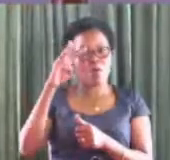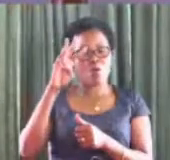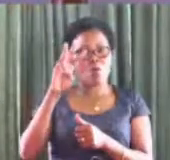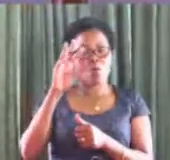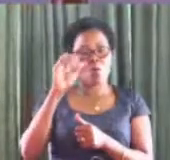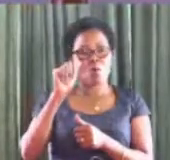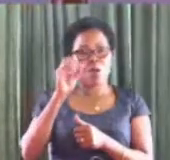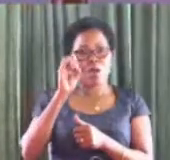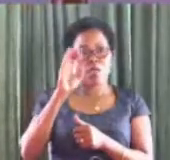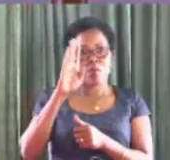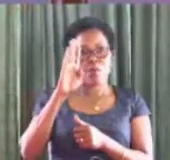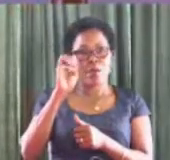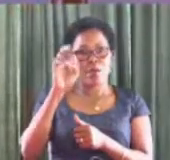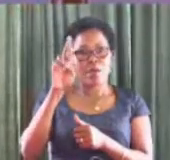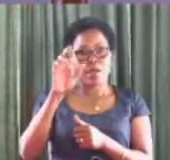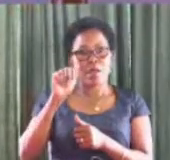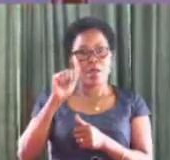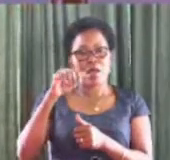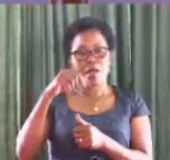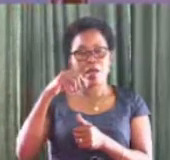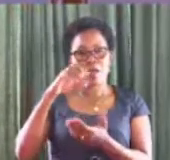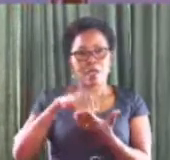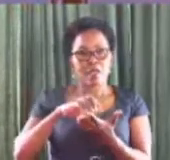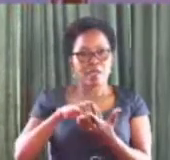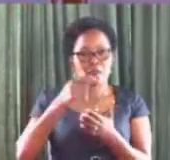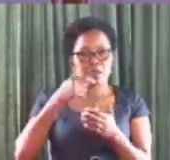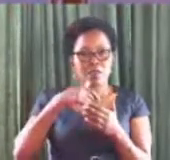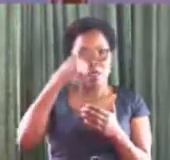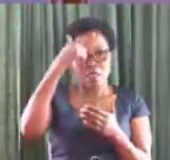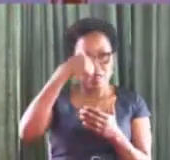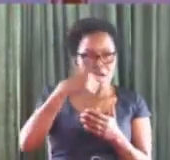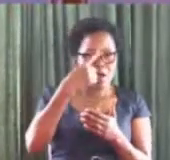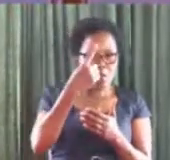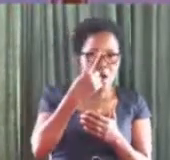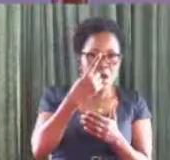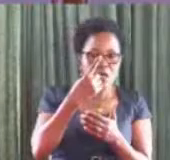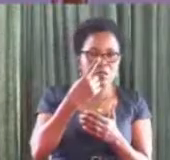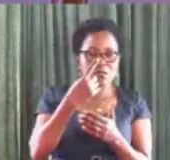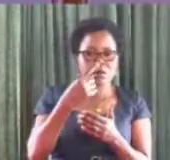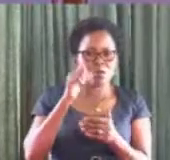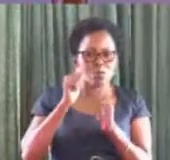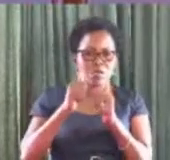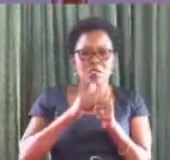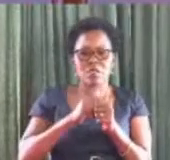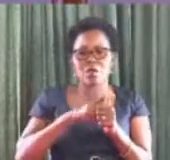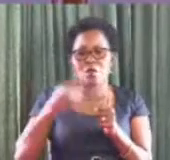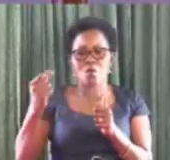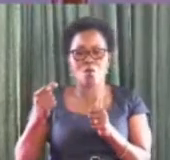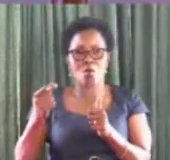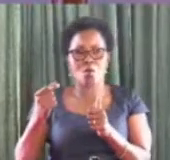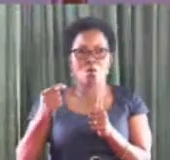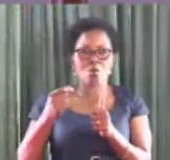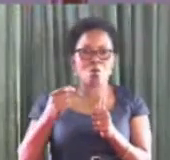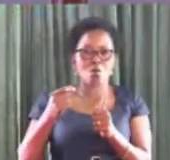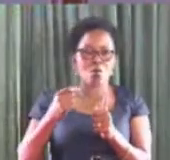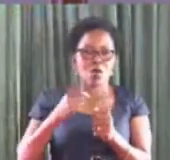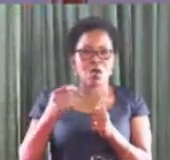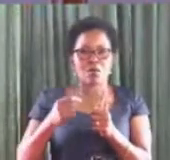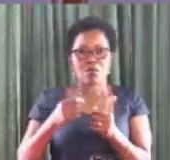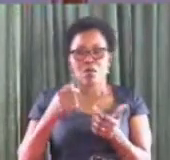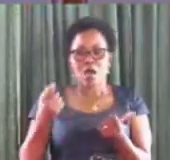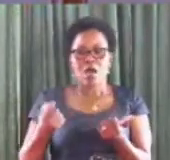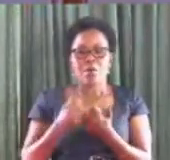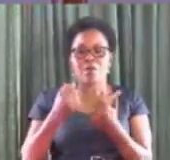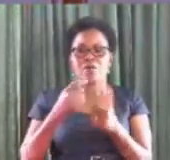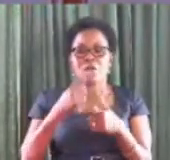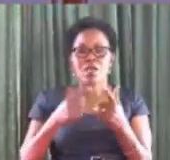case, the thicker one, which has gone back and forth. It's going to 4 years after elections, and